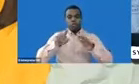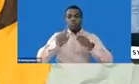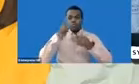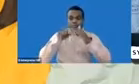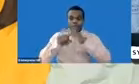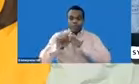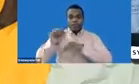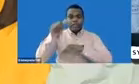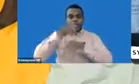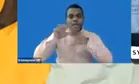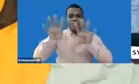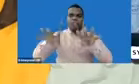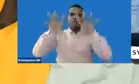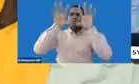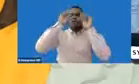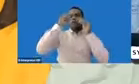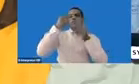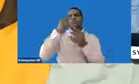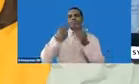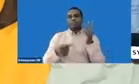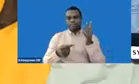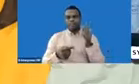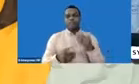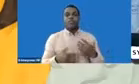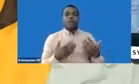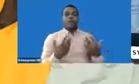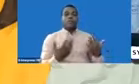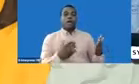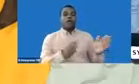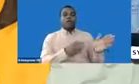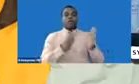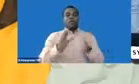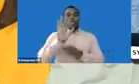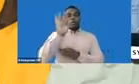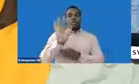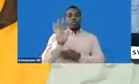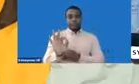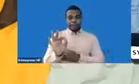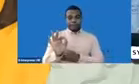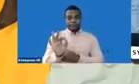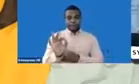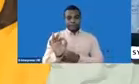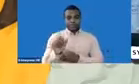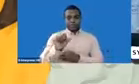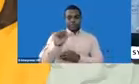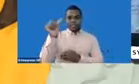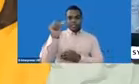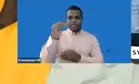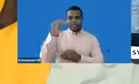across technical challenges on the side of the users, or was that not relevant?